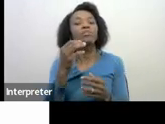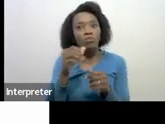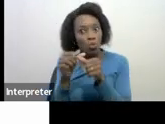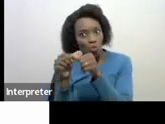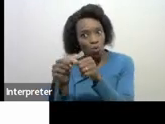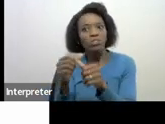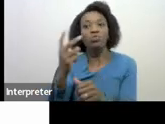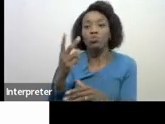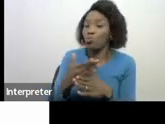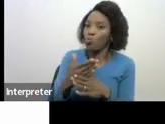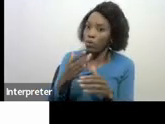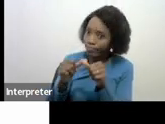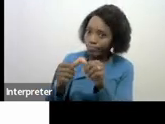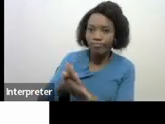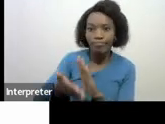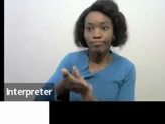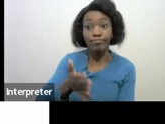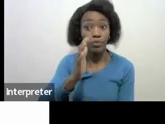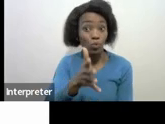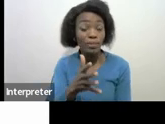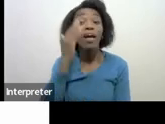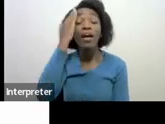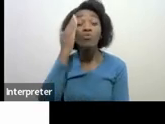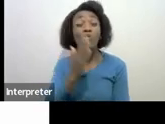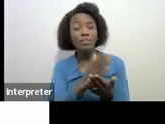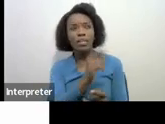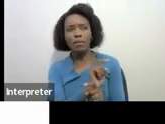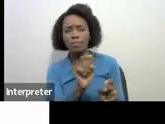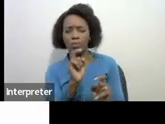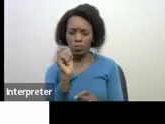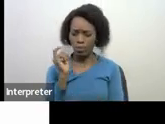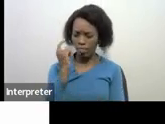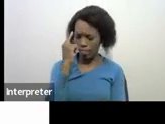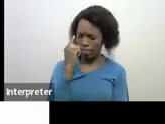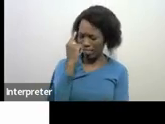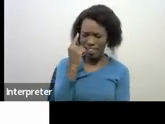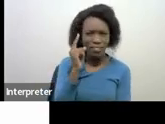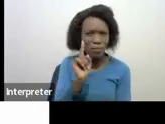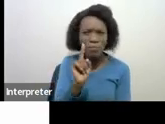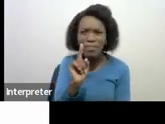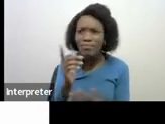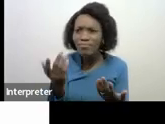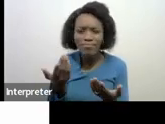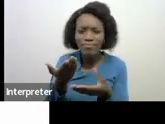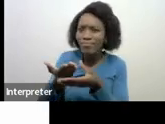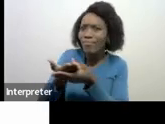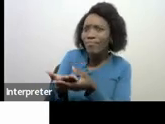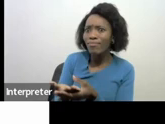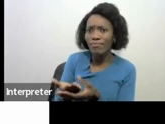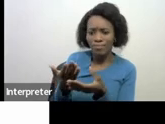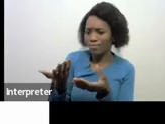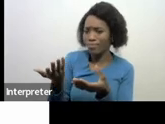with our work I know some of you are asking yourself what about the records I want to regularize my